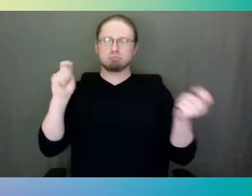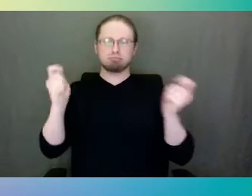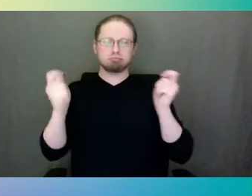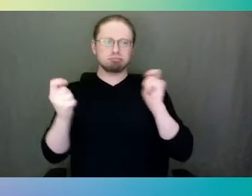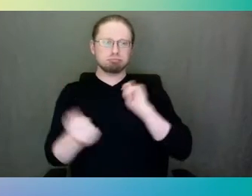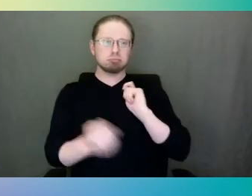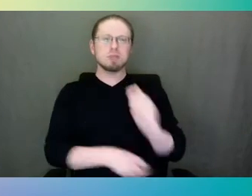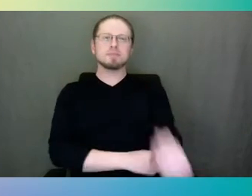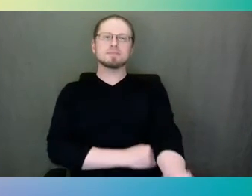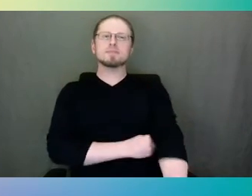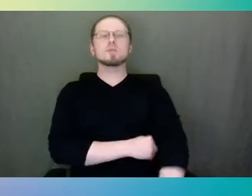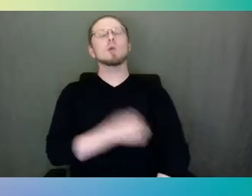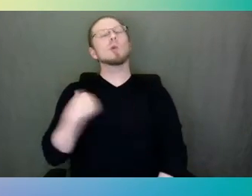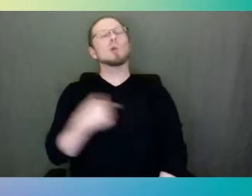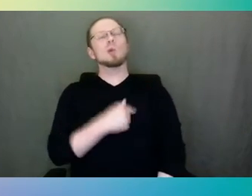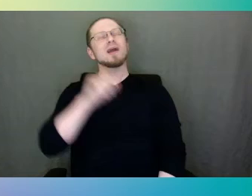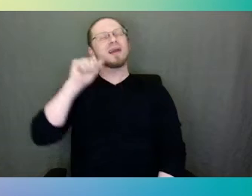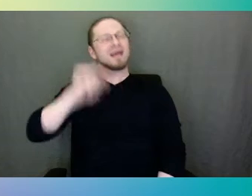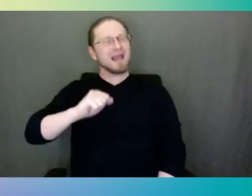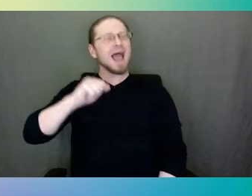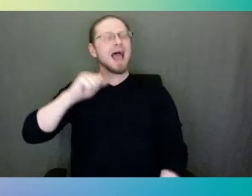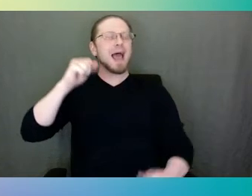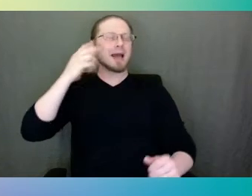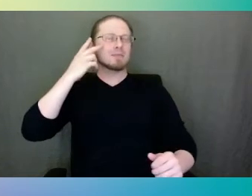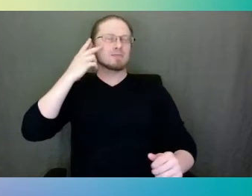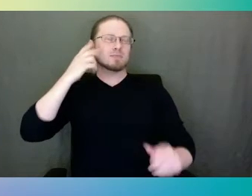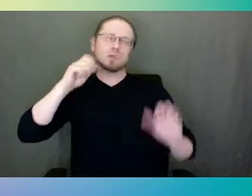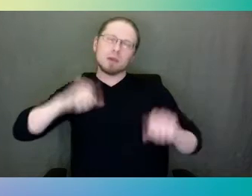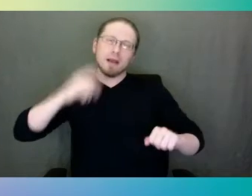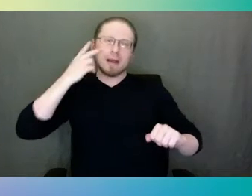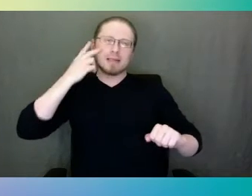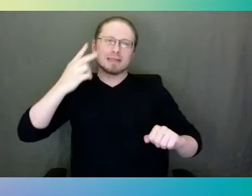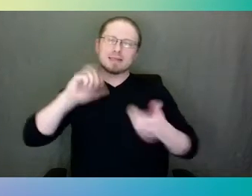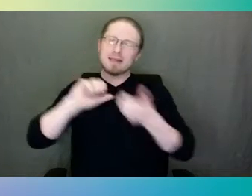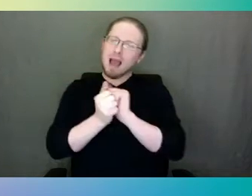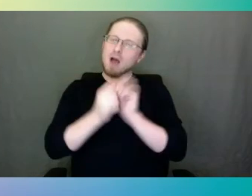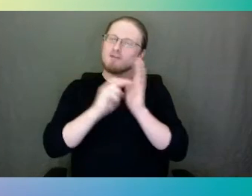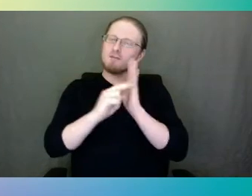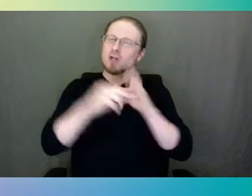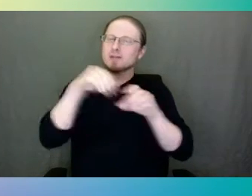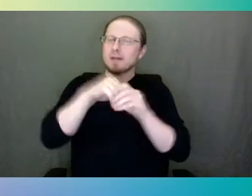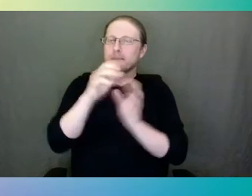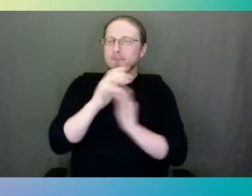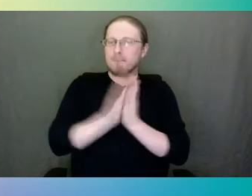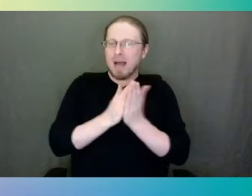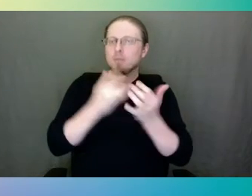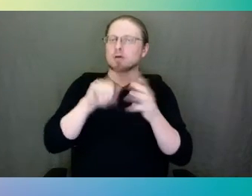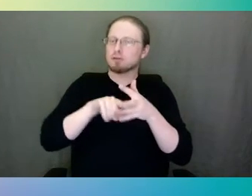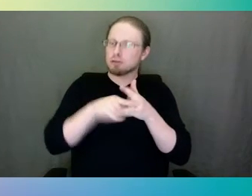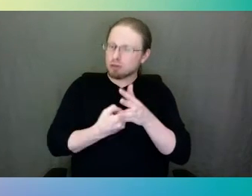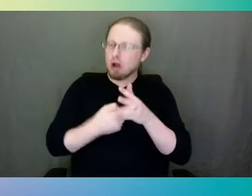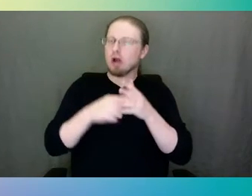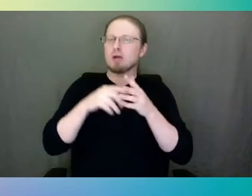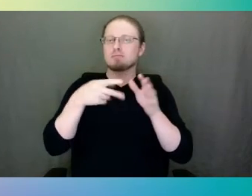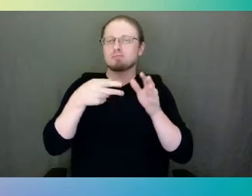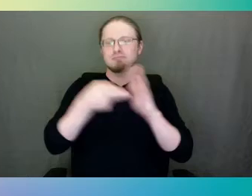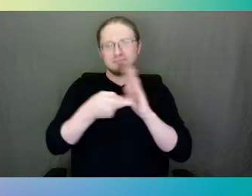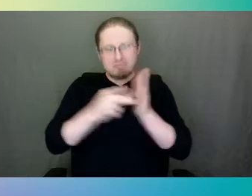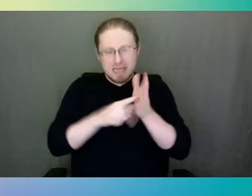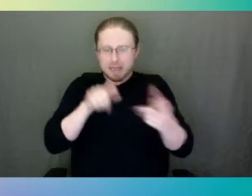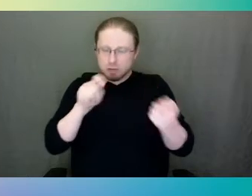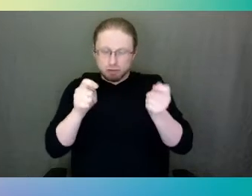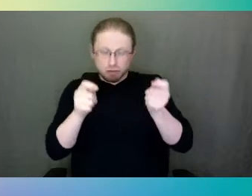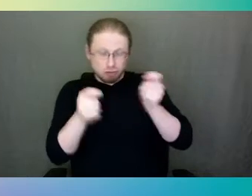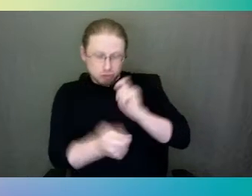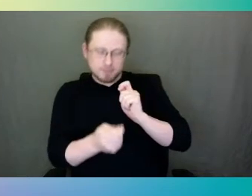we see certain verses in the Bible to also shift. The biggest change that's going to happen is the world